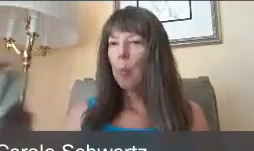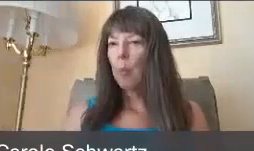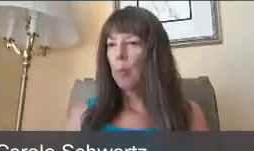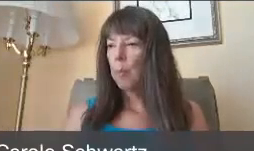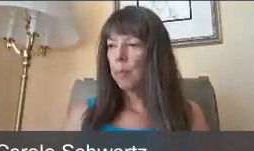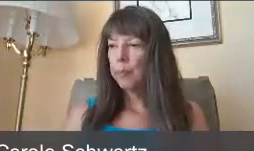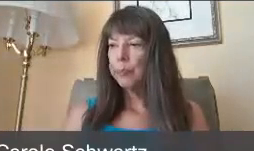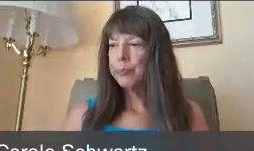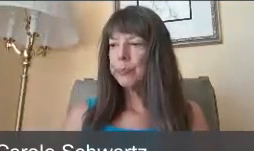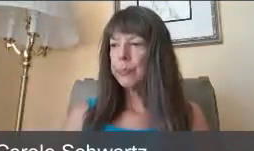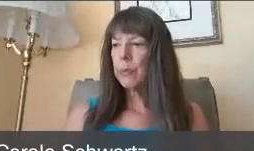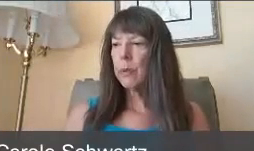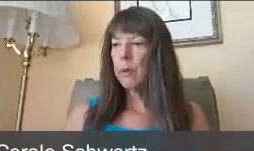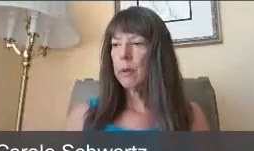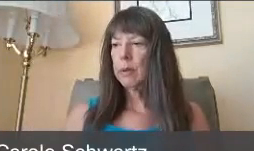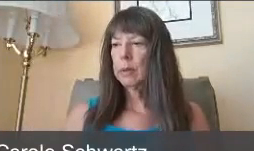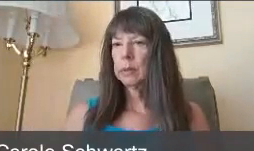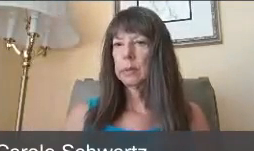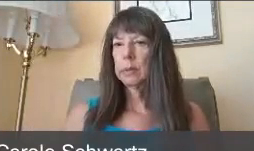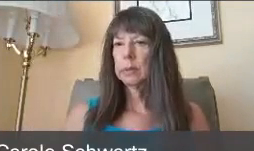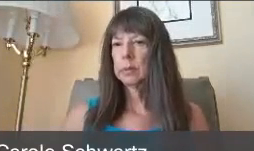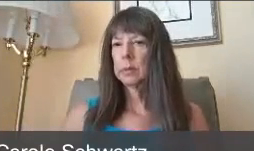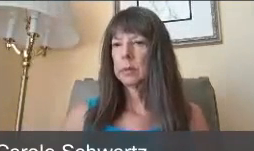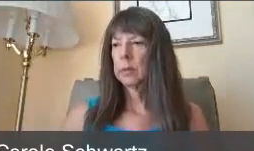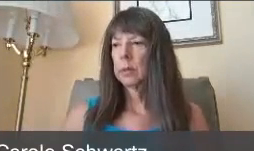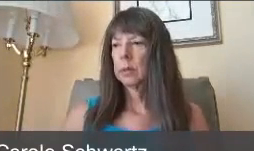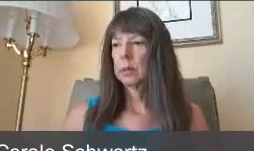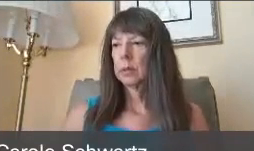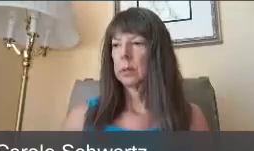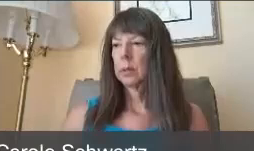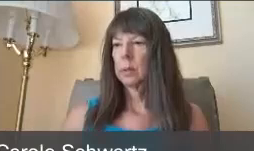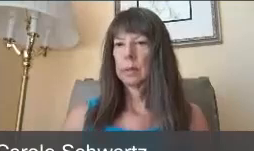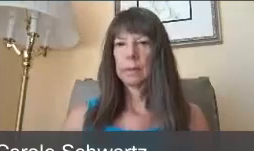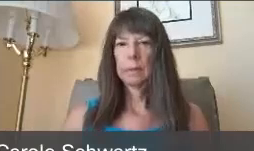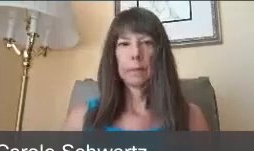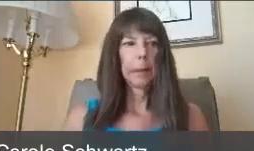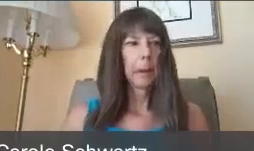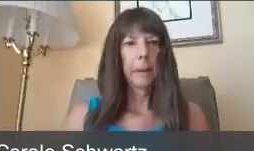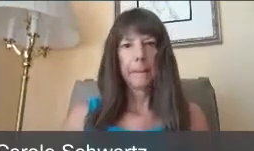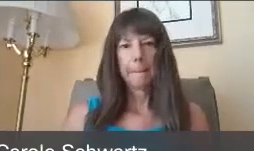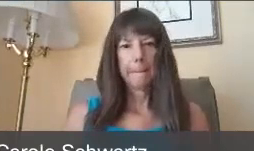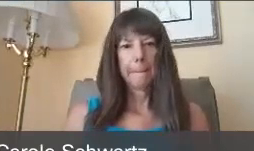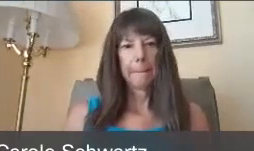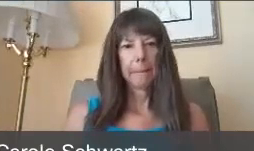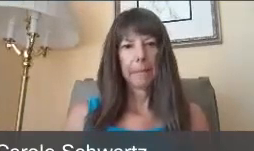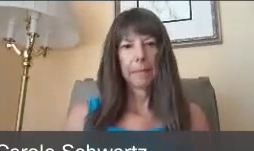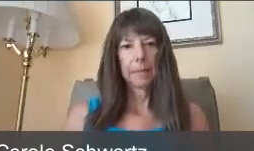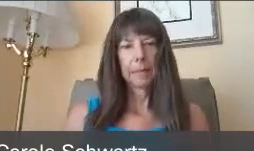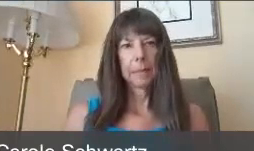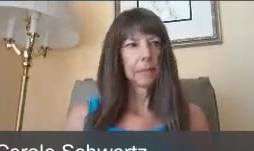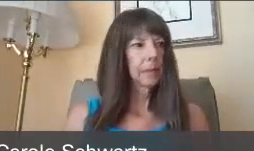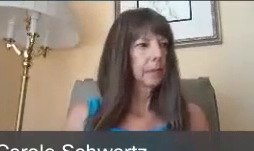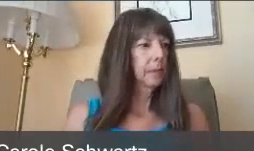of the riverfront, but we're only doing it Tuesdays now just to get slowly back into the routine of